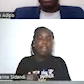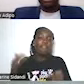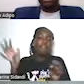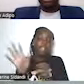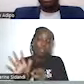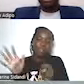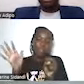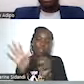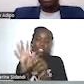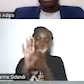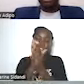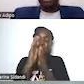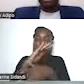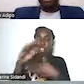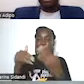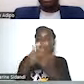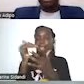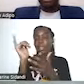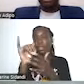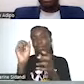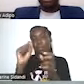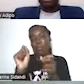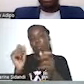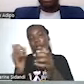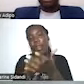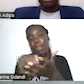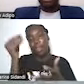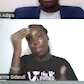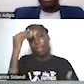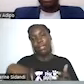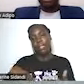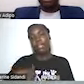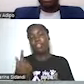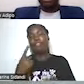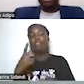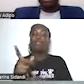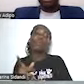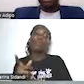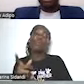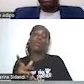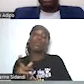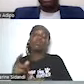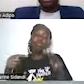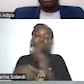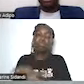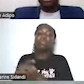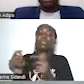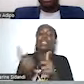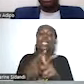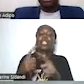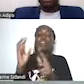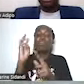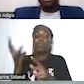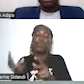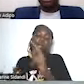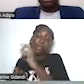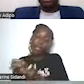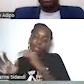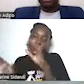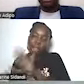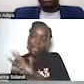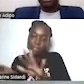you actually learn by yourself. Imagine, you just log into the system, they'll give you credentials, they'll give you a timeline, you